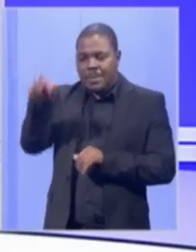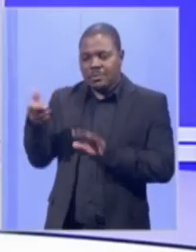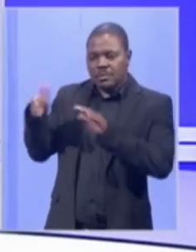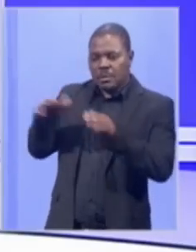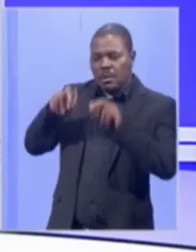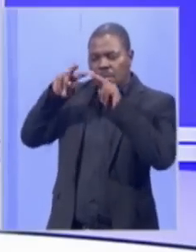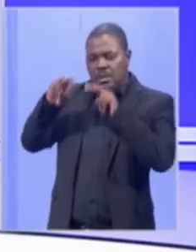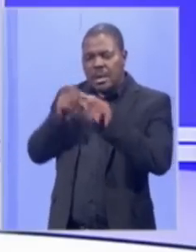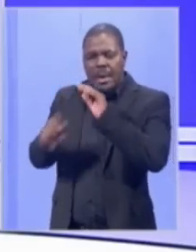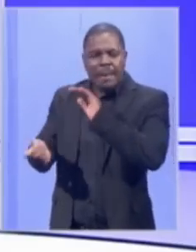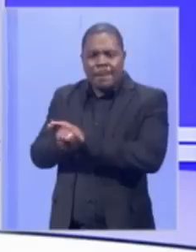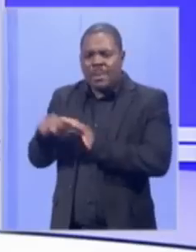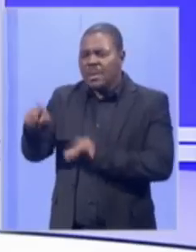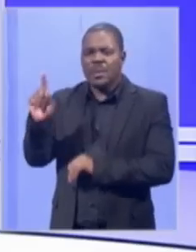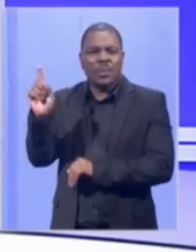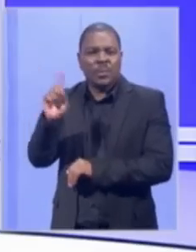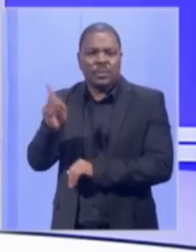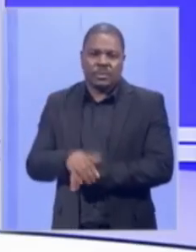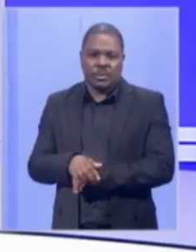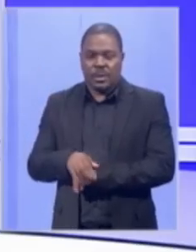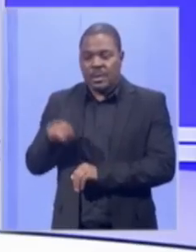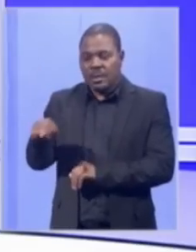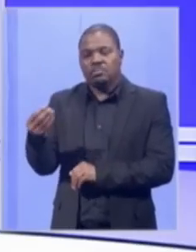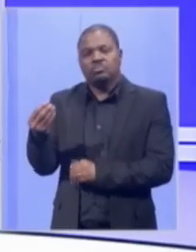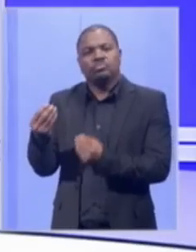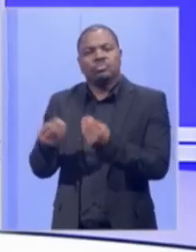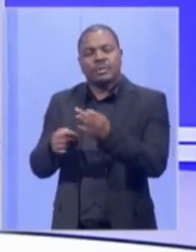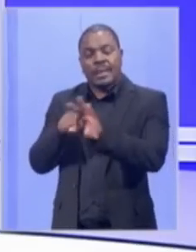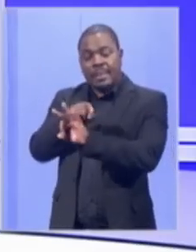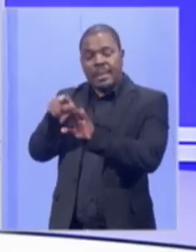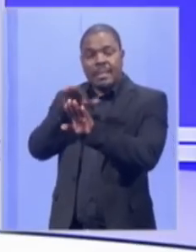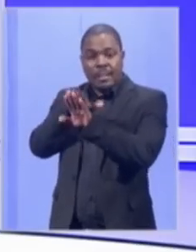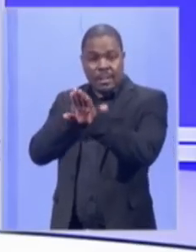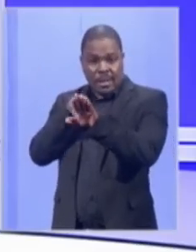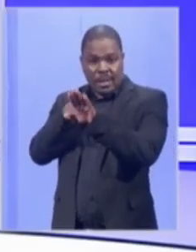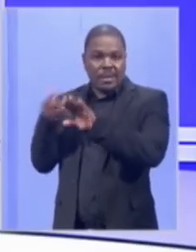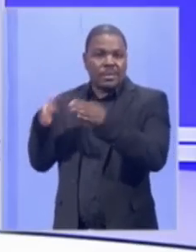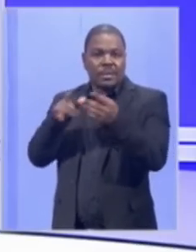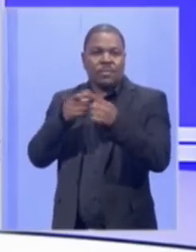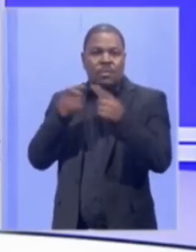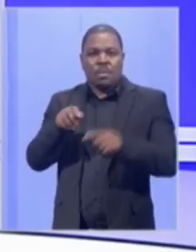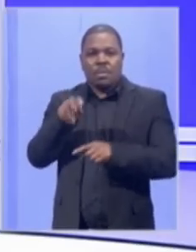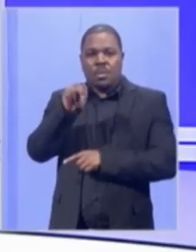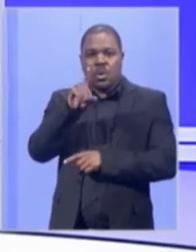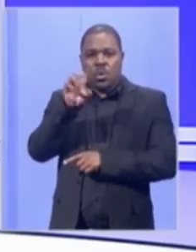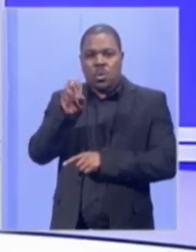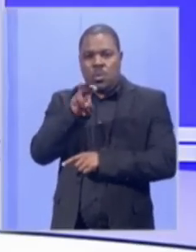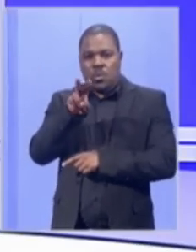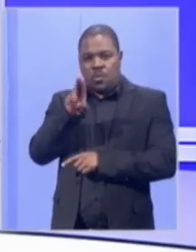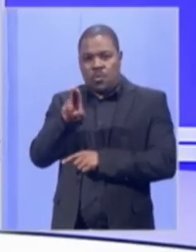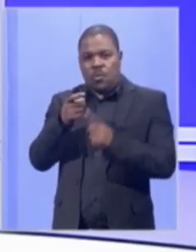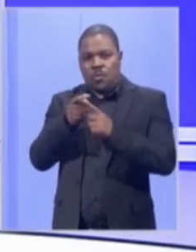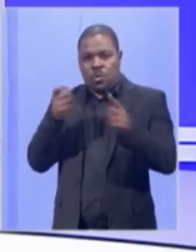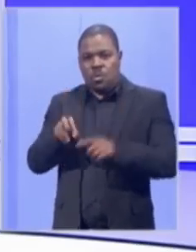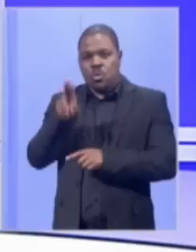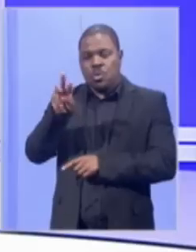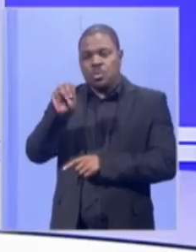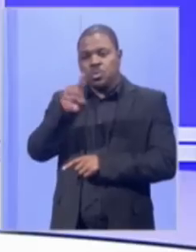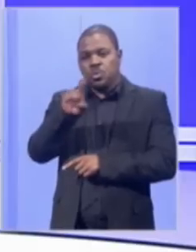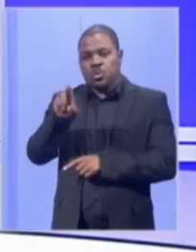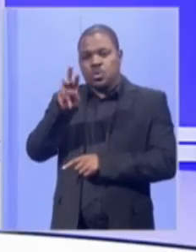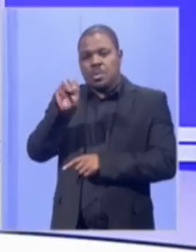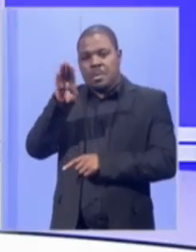fumana hantle sesosa sa lefu la bana ba motho ba bararo ba lelapa la Ndlovu Khabane Umzumbe lebopong